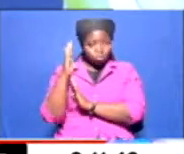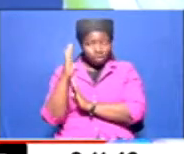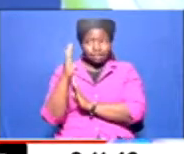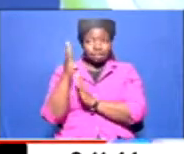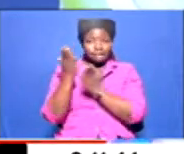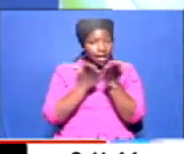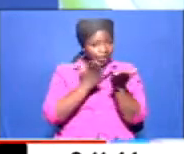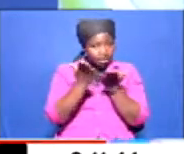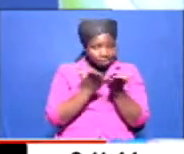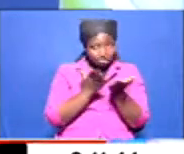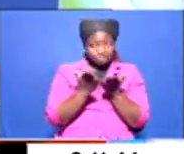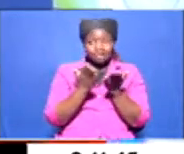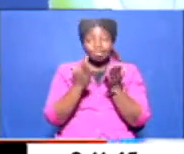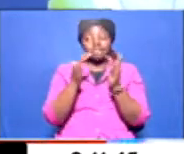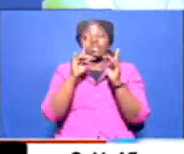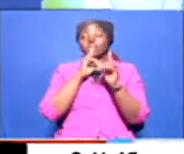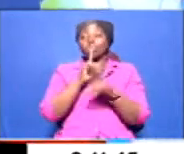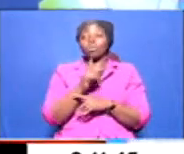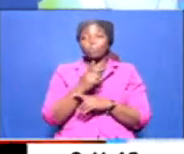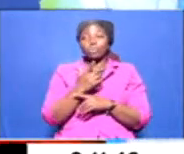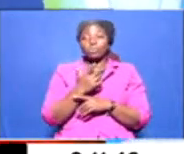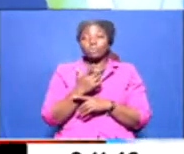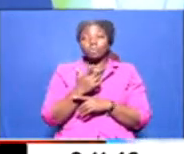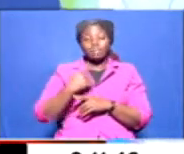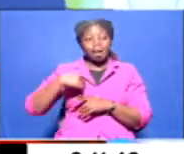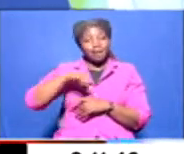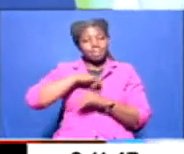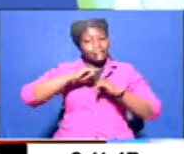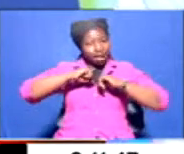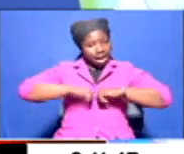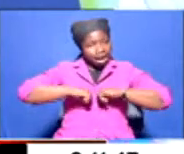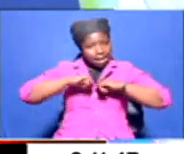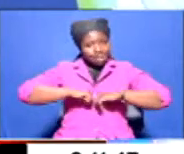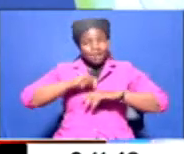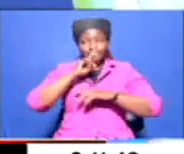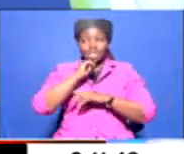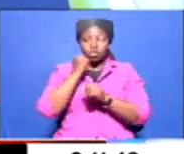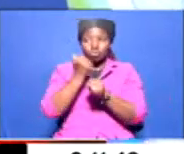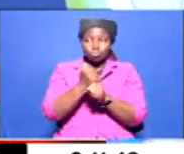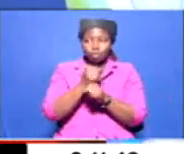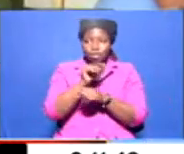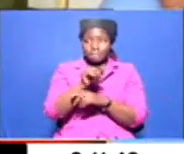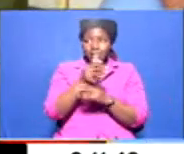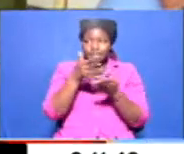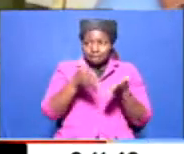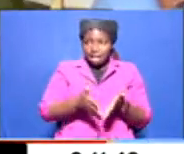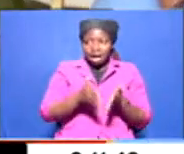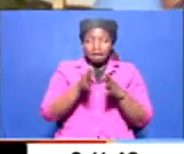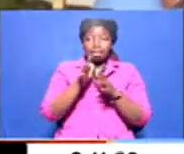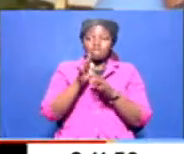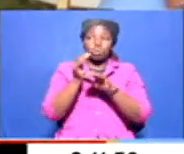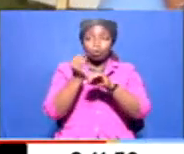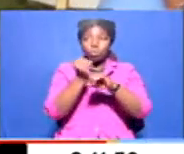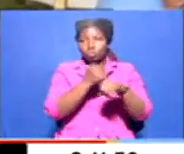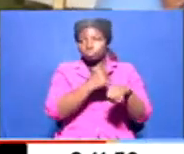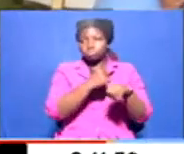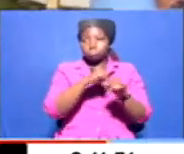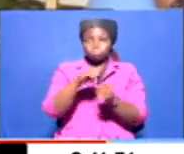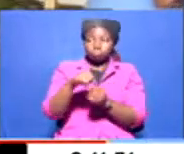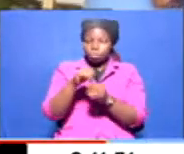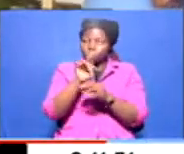services, and therefore we agreed we hold it here at Uhuru Gardens. However,